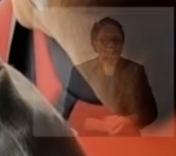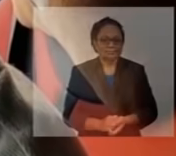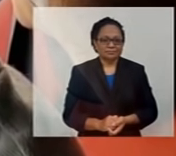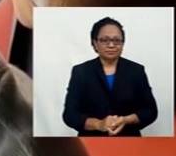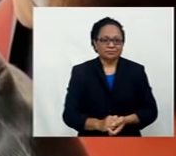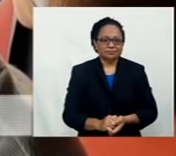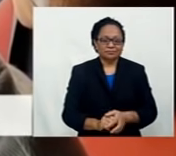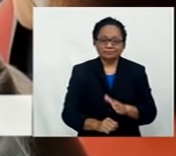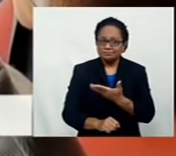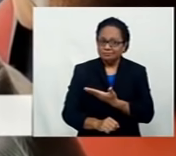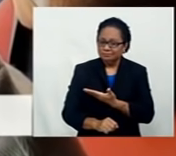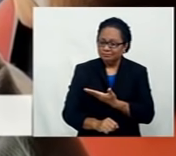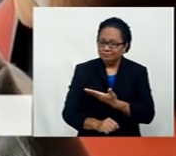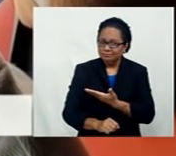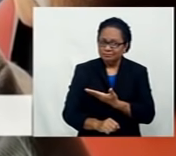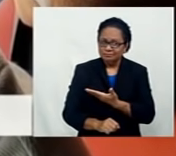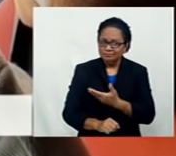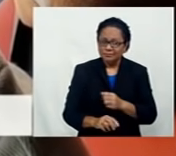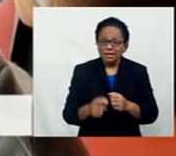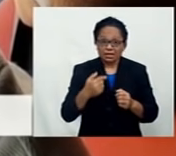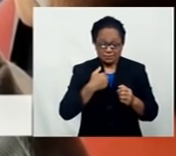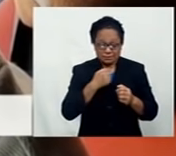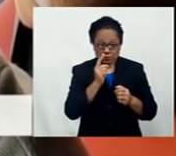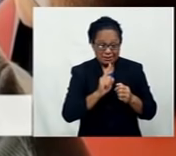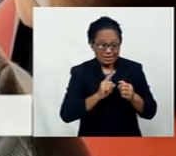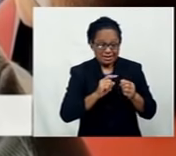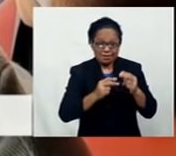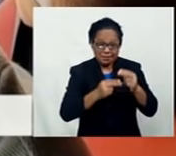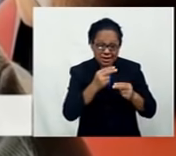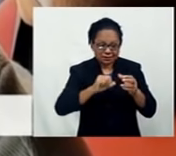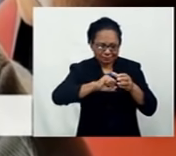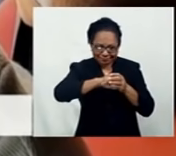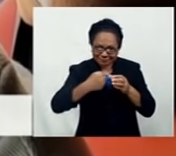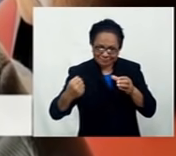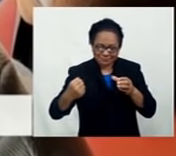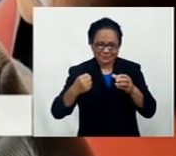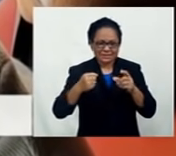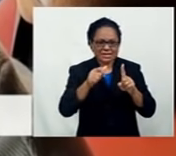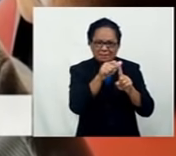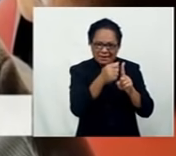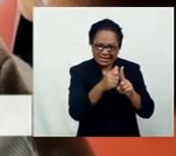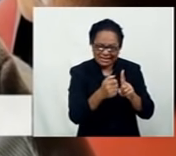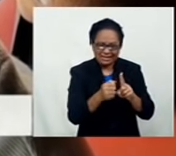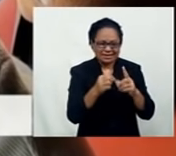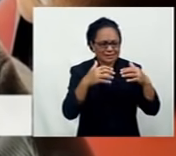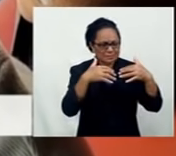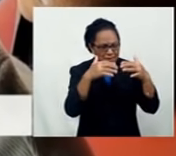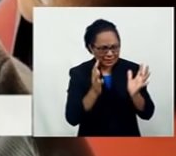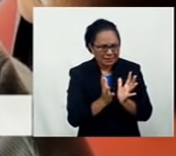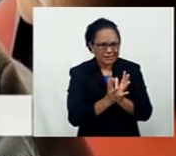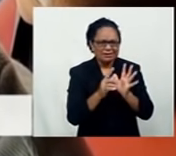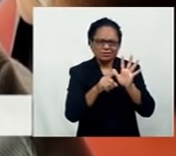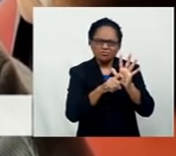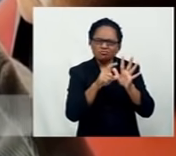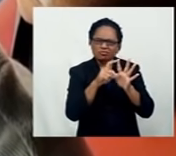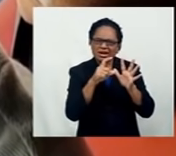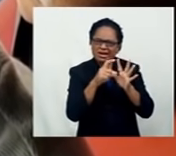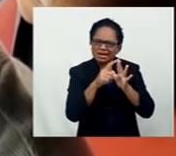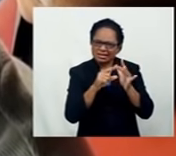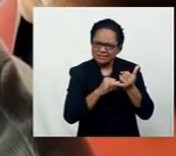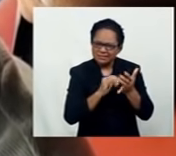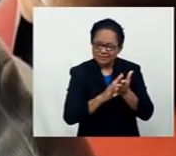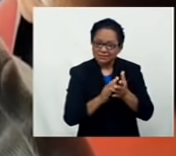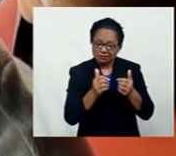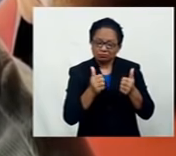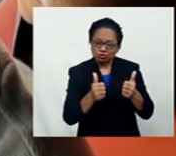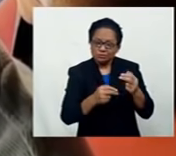And I've just planted eggplants and long beans and pumpkin, radish. And it is good to have at